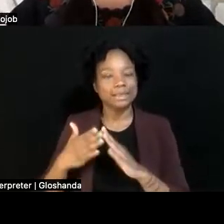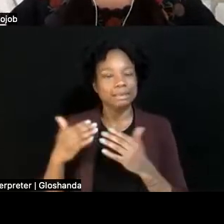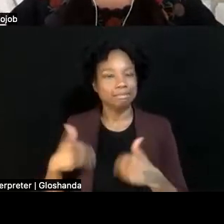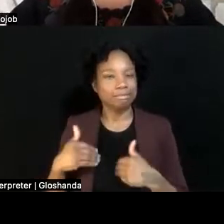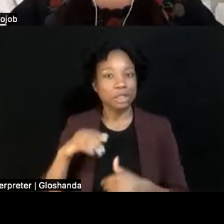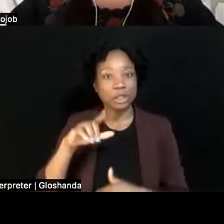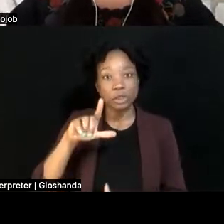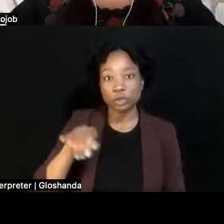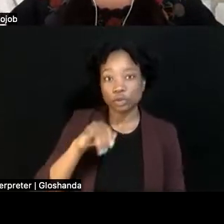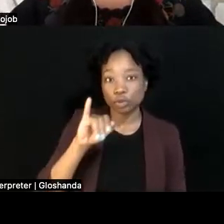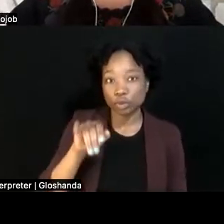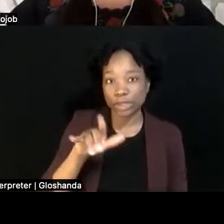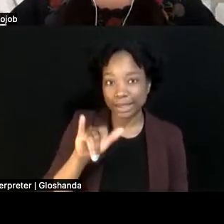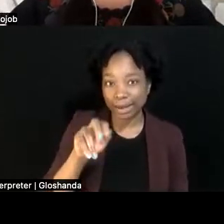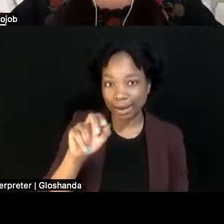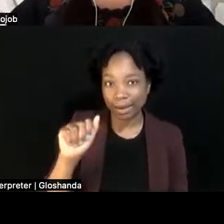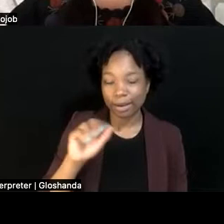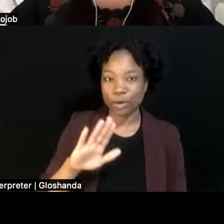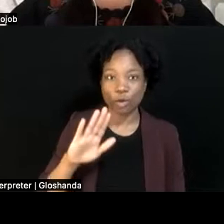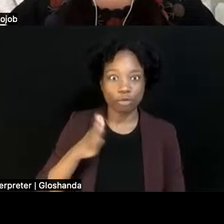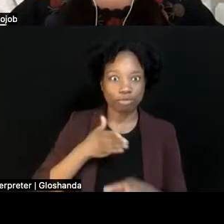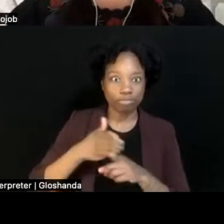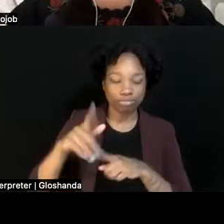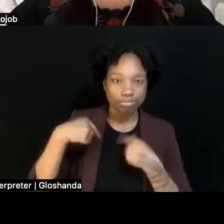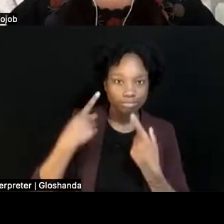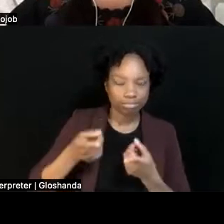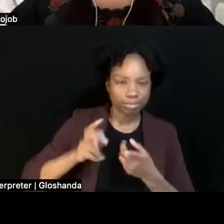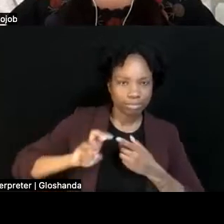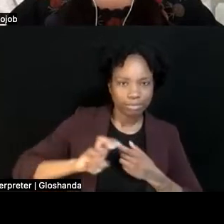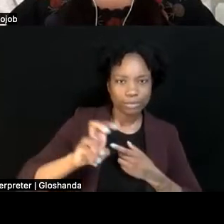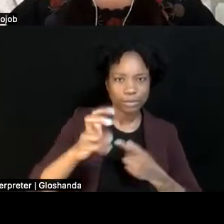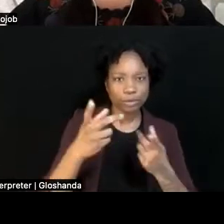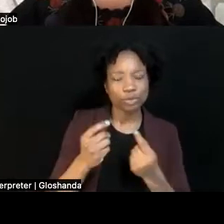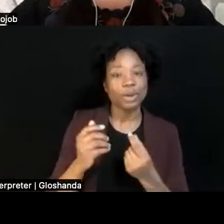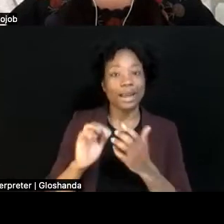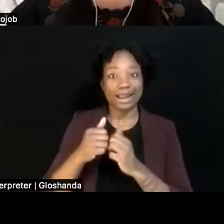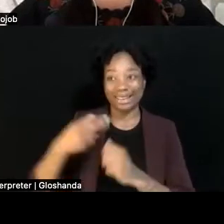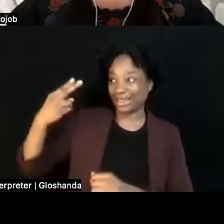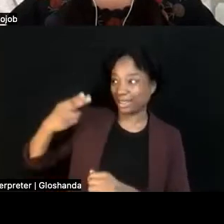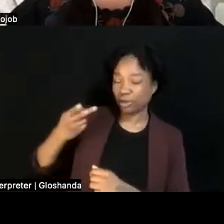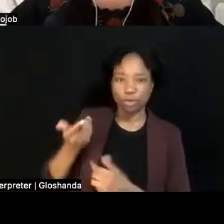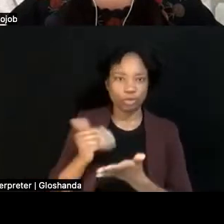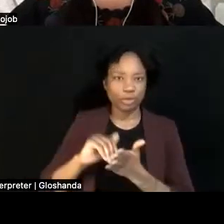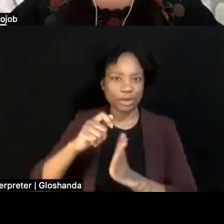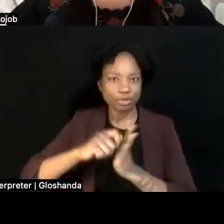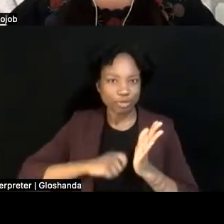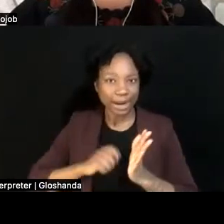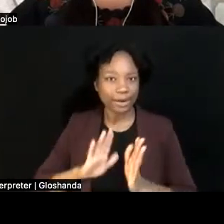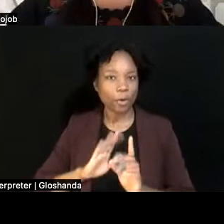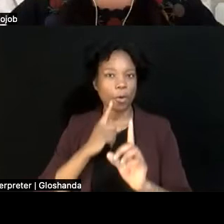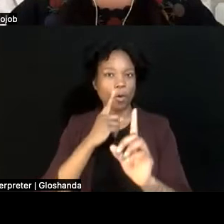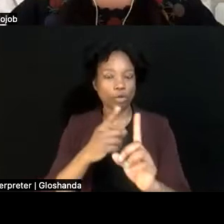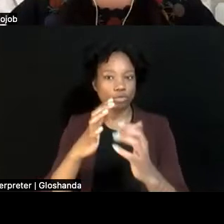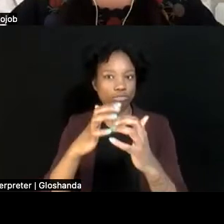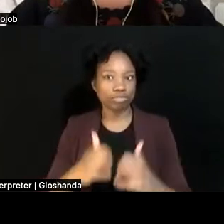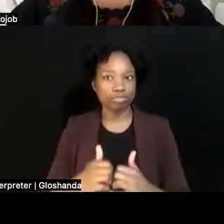trajectory of your career and how you're rewriting history with a goal to break down stereotypes, including Afro-Indigenous